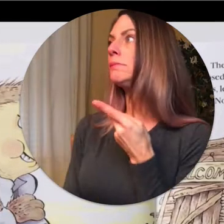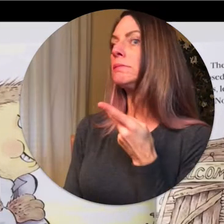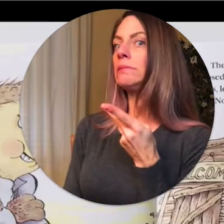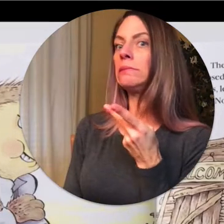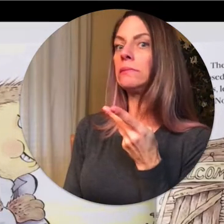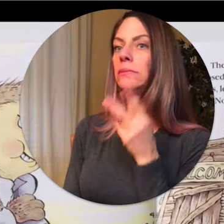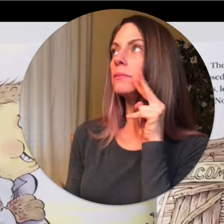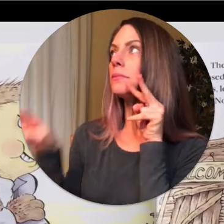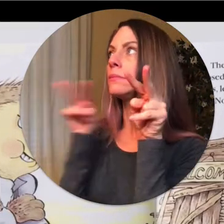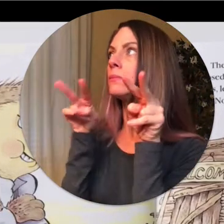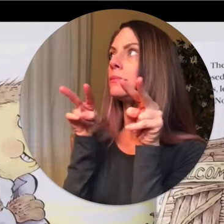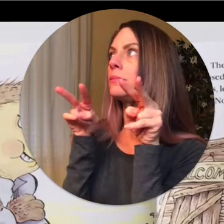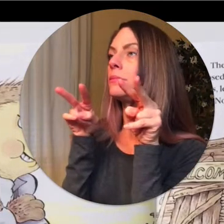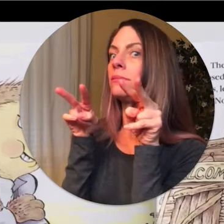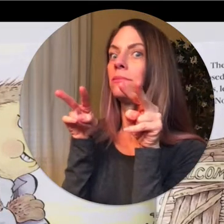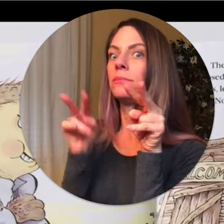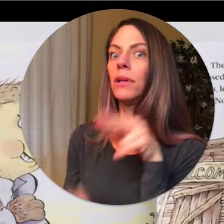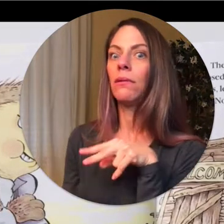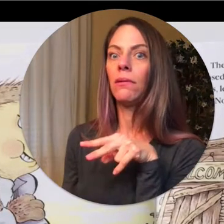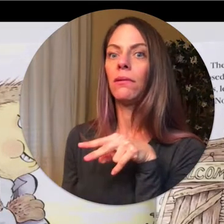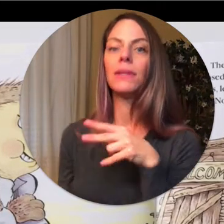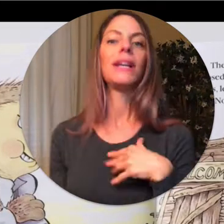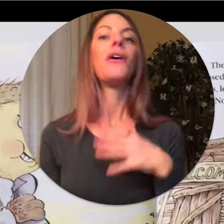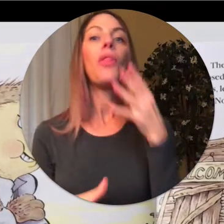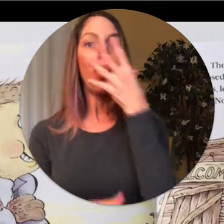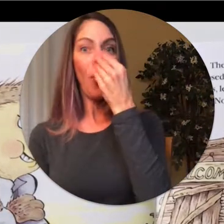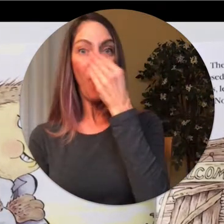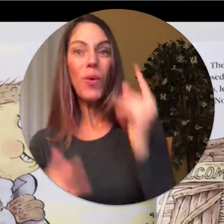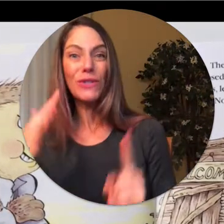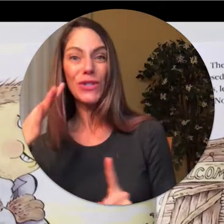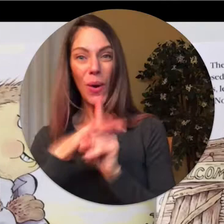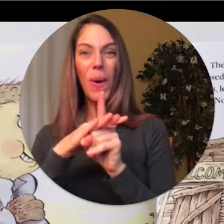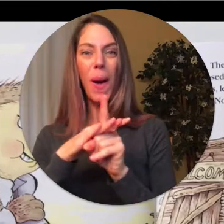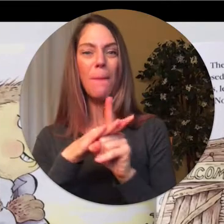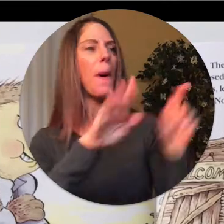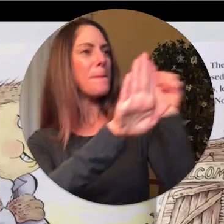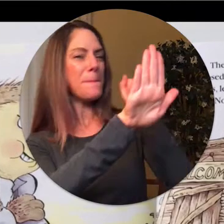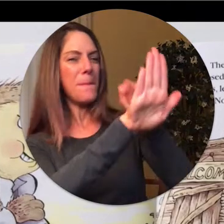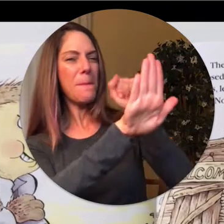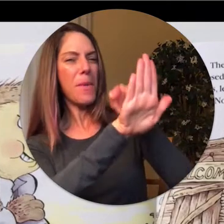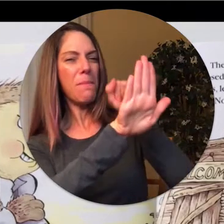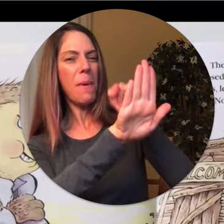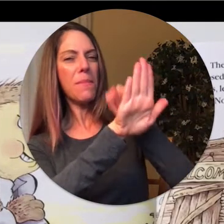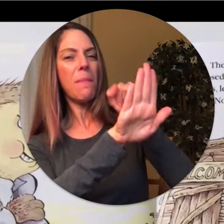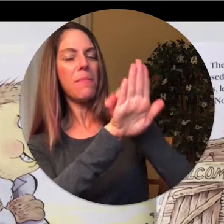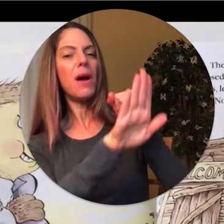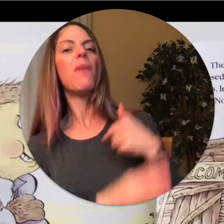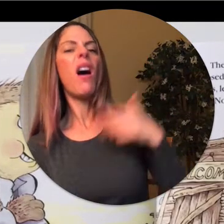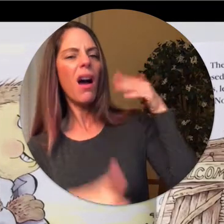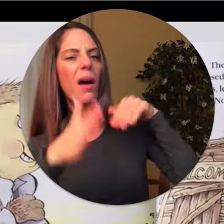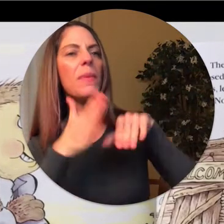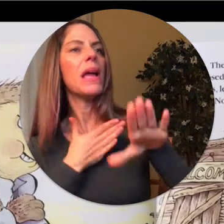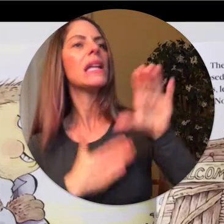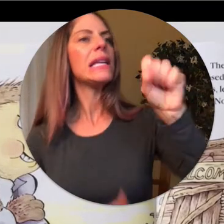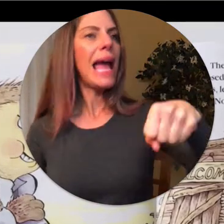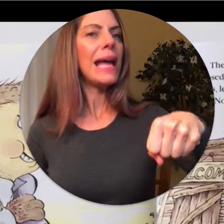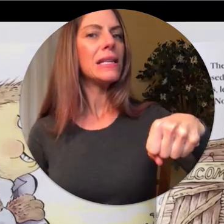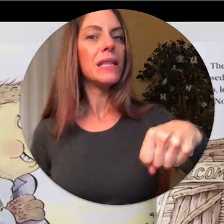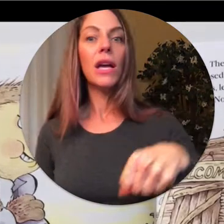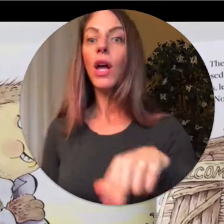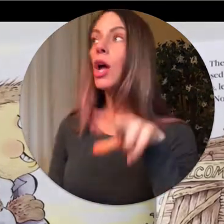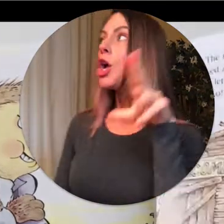pigs, let me come in," said the wolf. "No!" cried the pigs. "Not by the hair of our